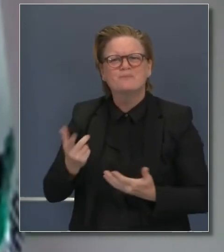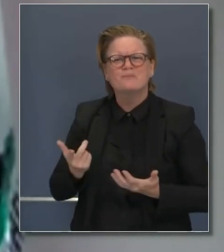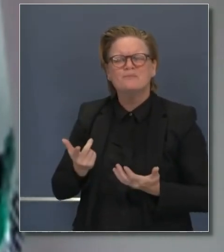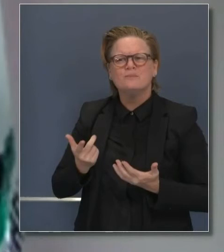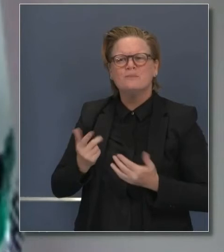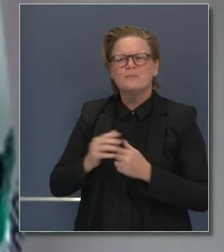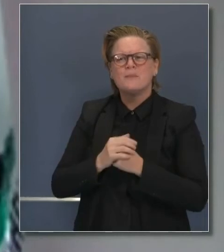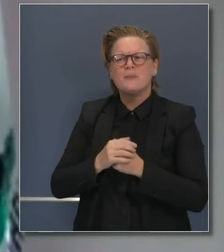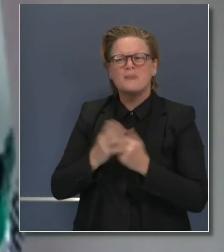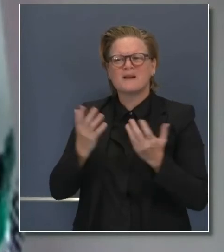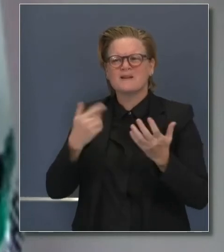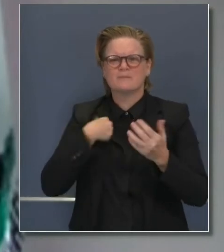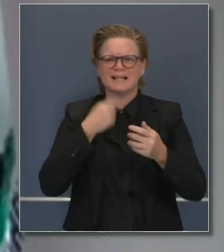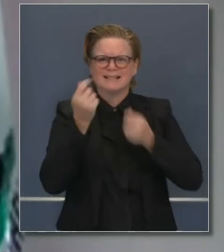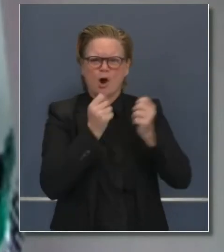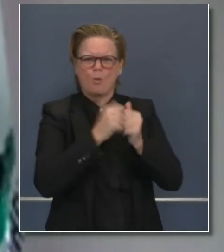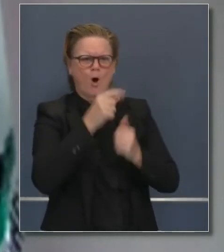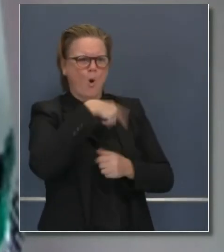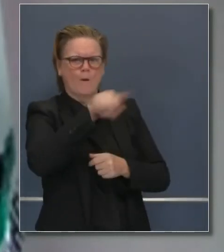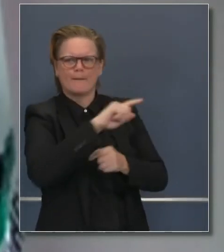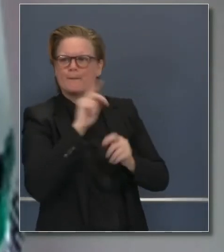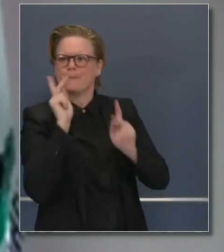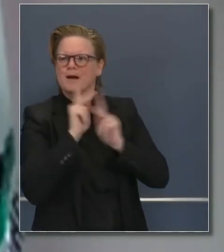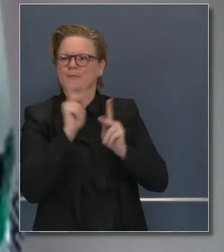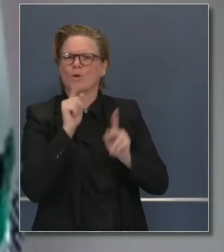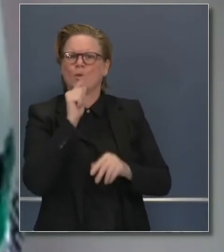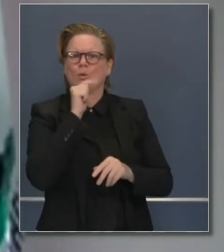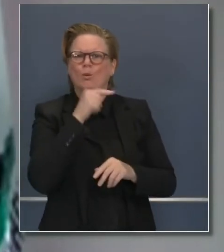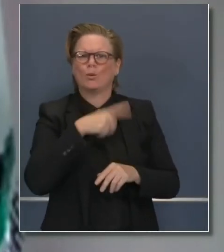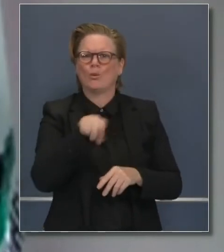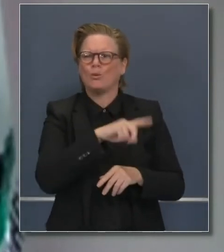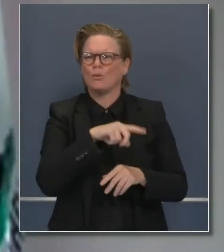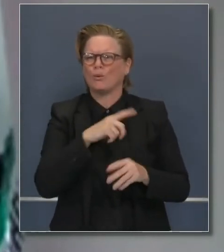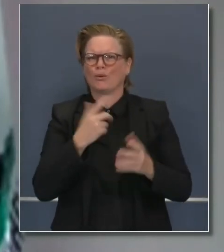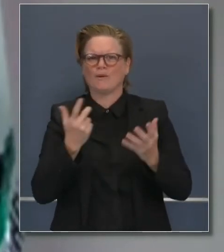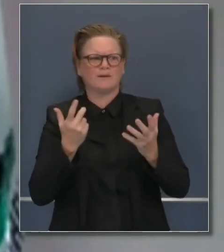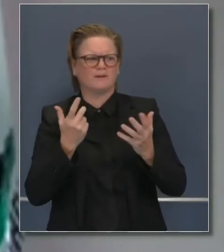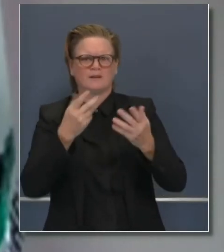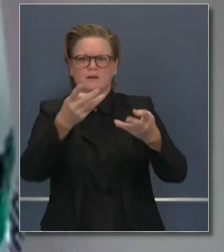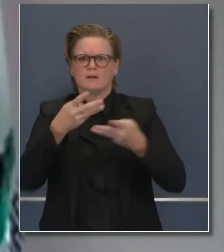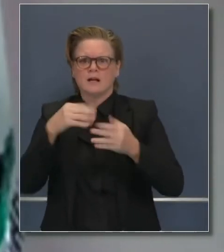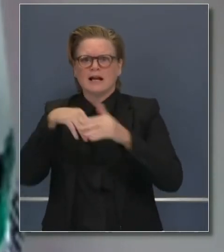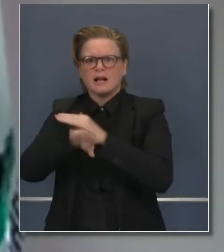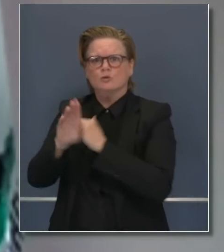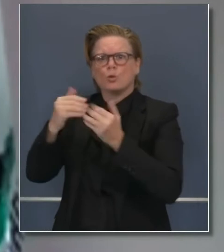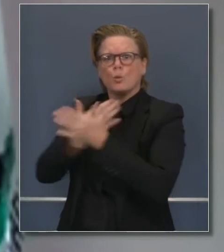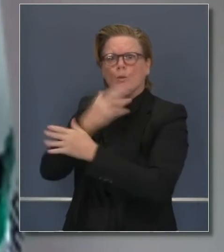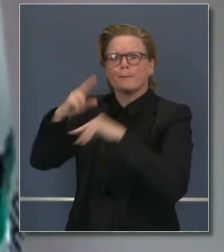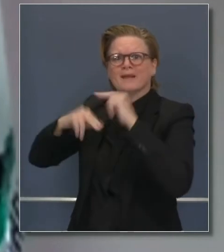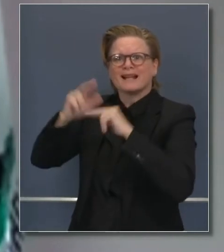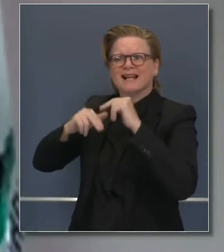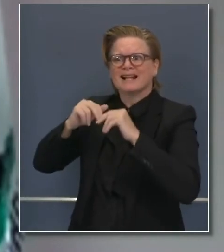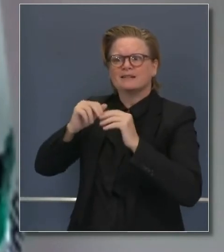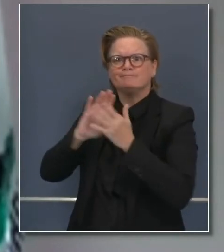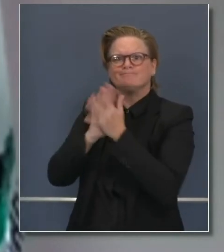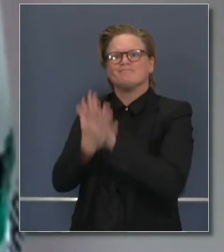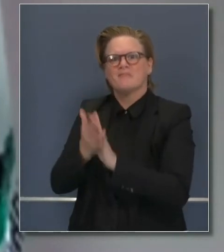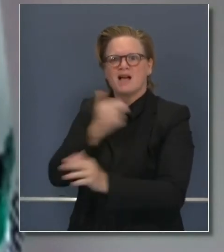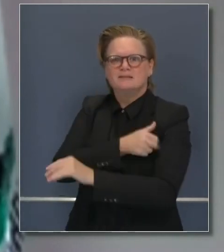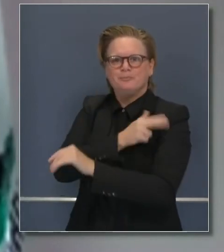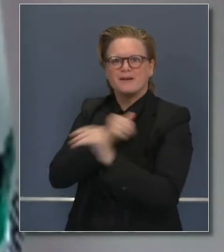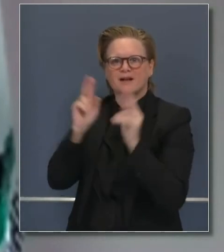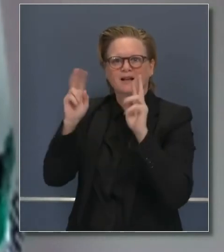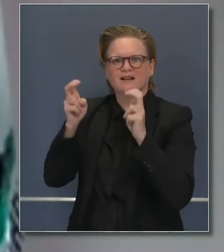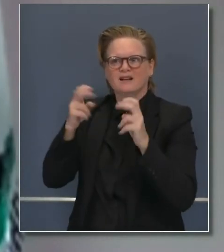with diseases that we are just getting better at treating little by little. And it's really an opportunity, as the governor said,